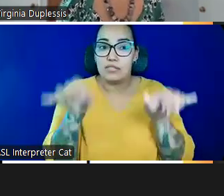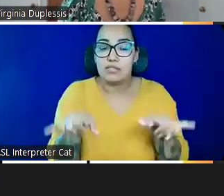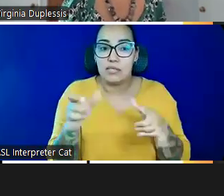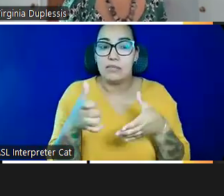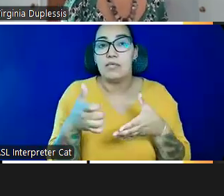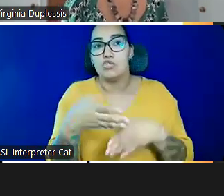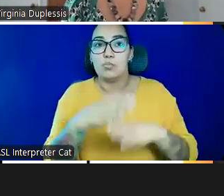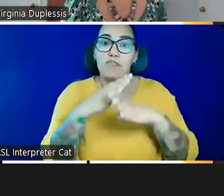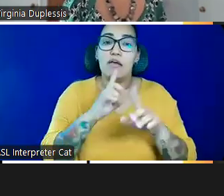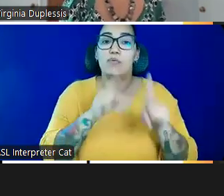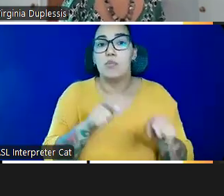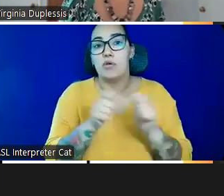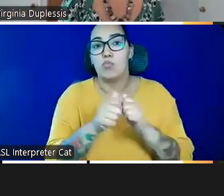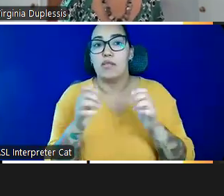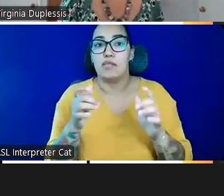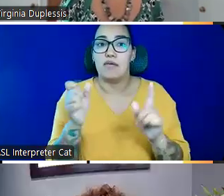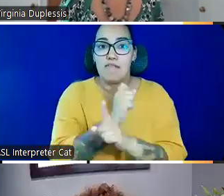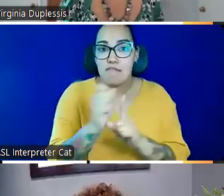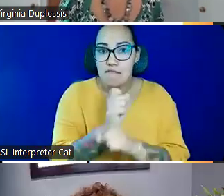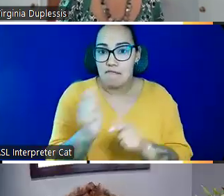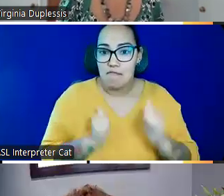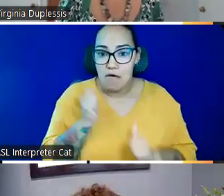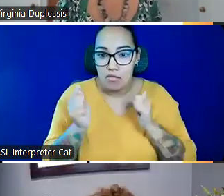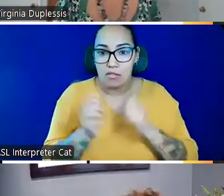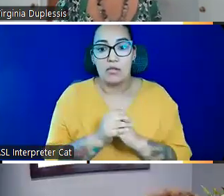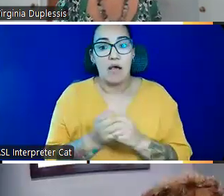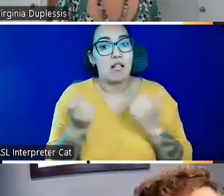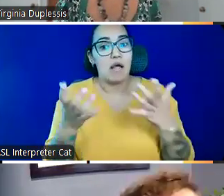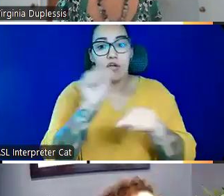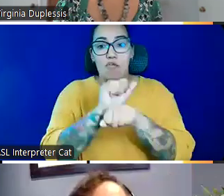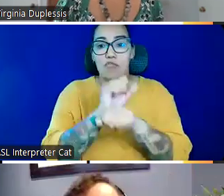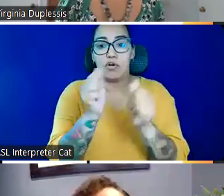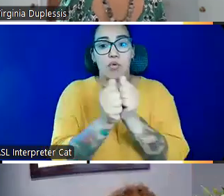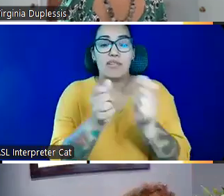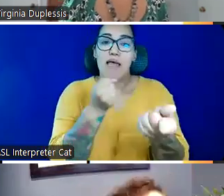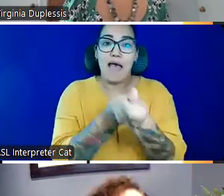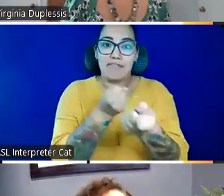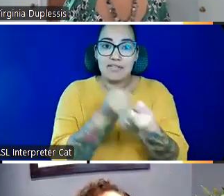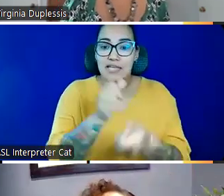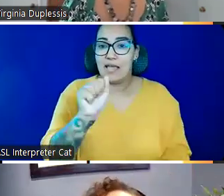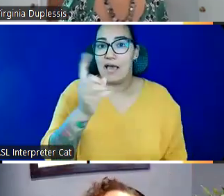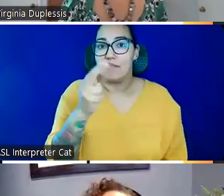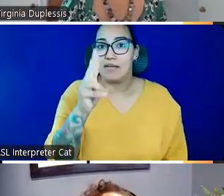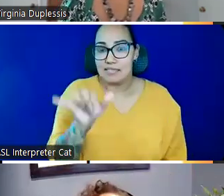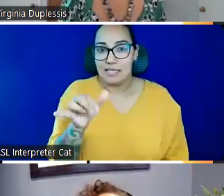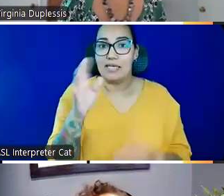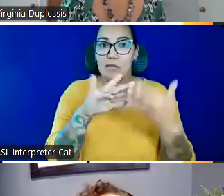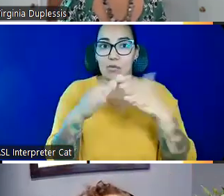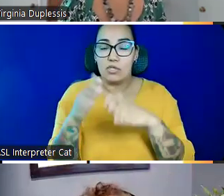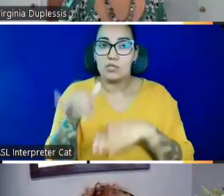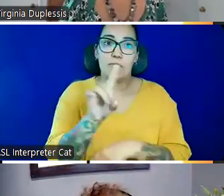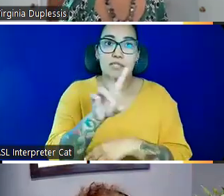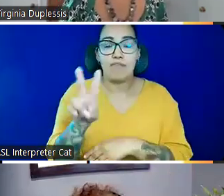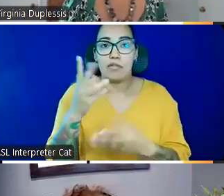preventing and responding to violence. We also do a ton of work with the advocacy community so that domestic violence programs